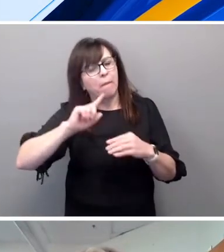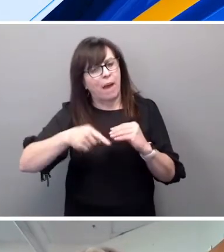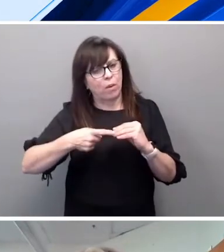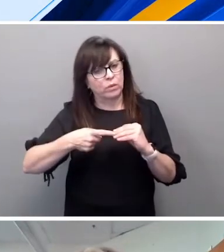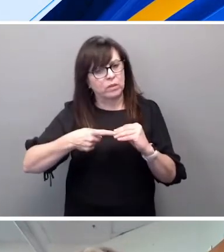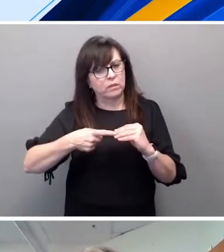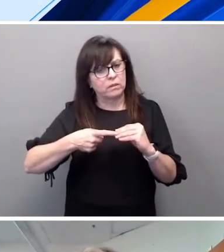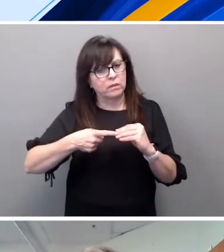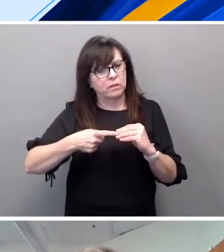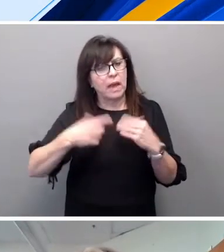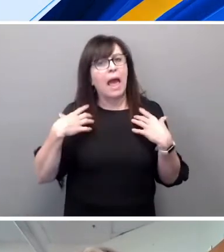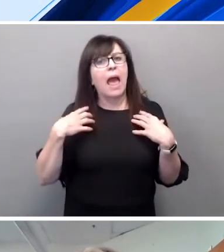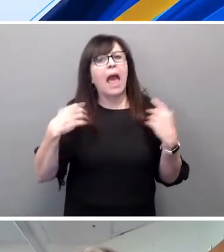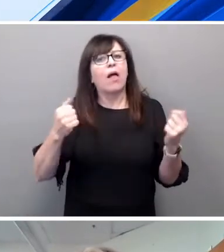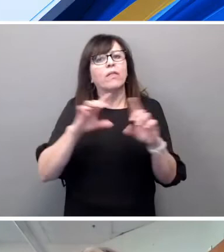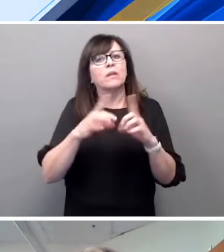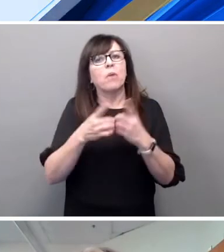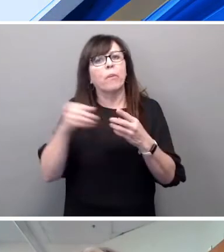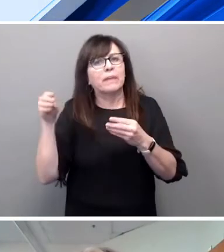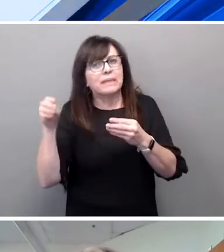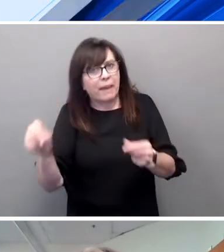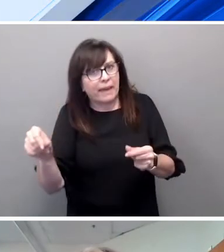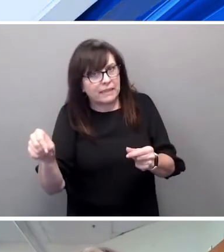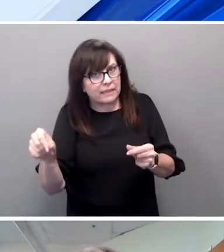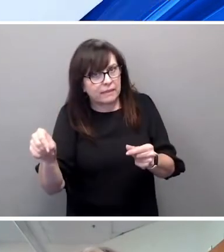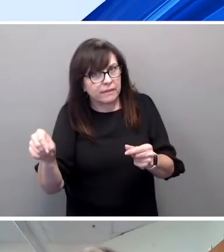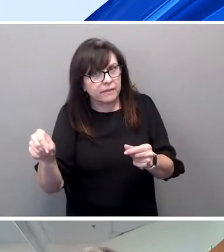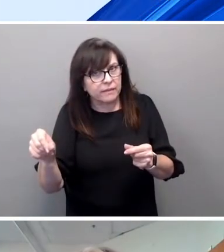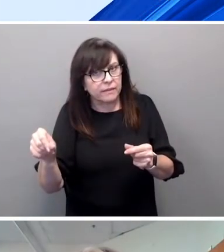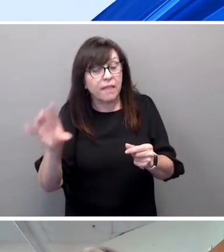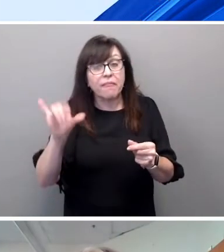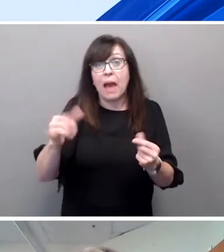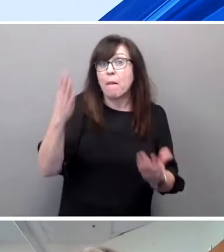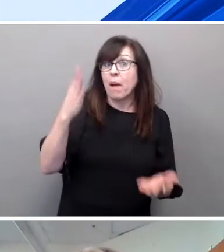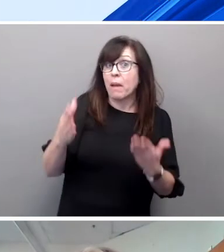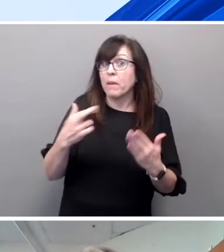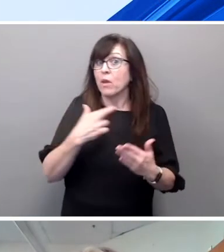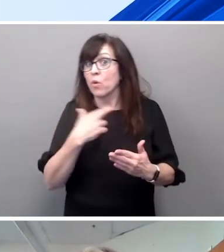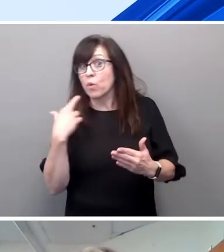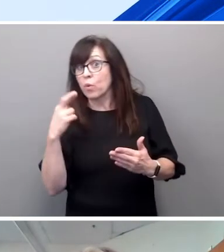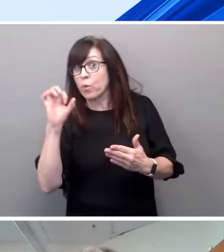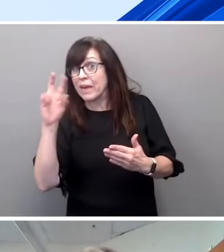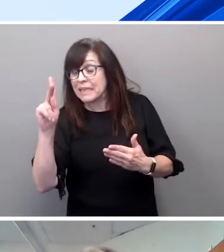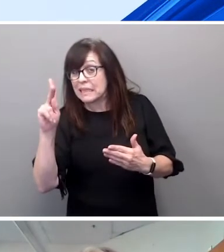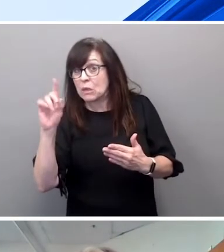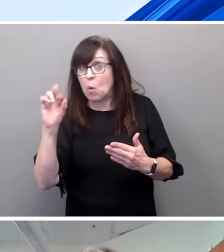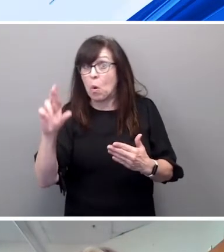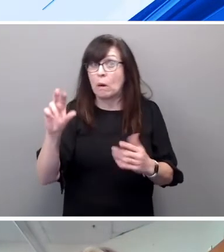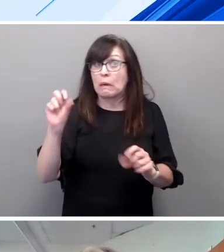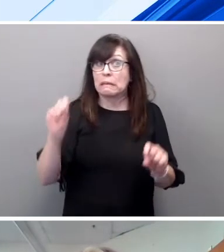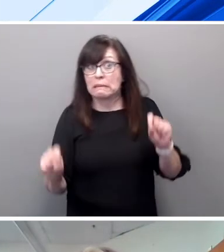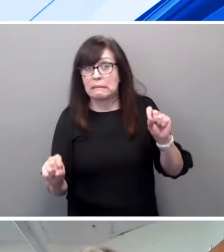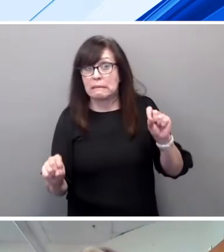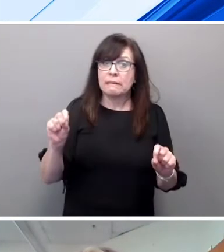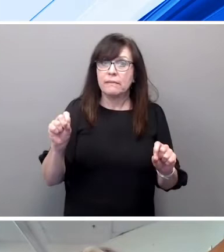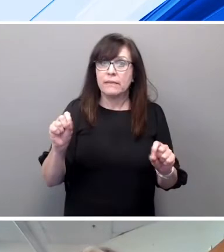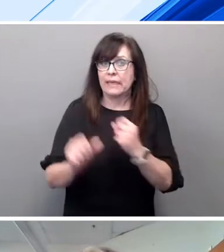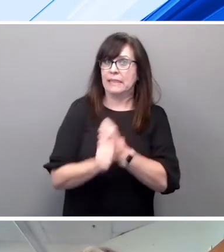health department spending that might be at risk or on the line, or